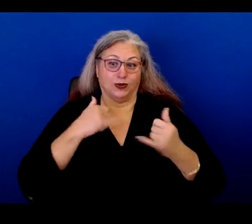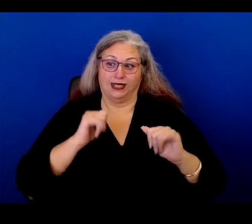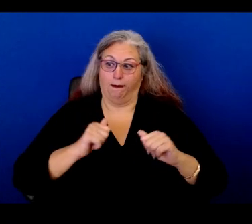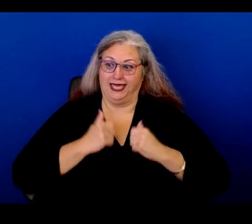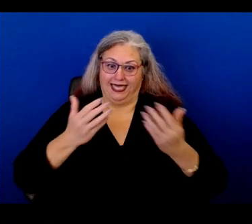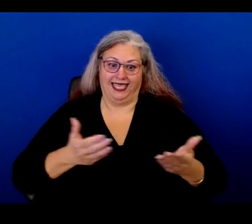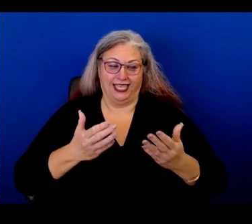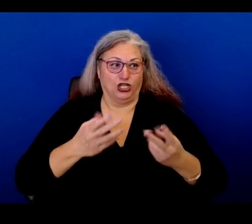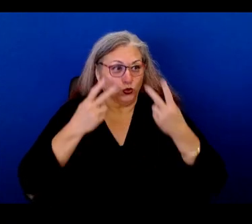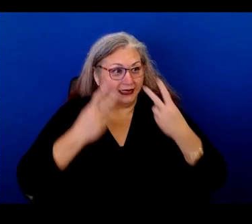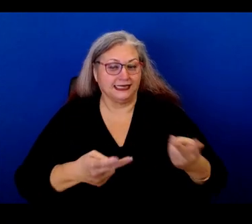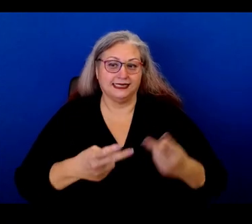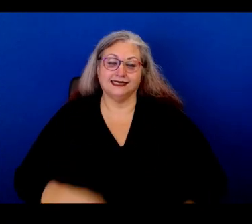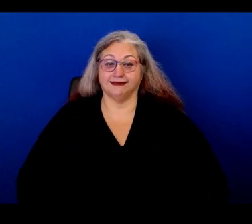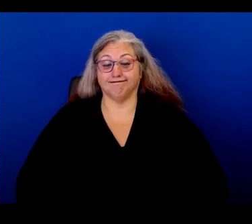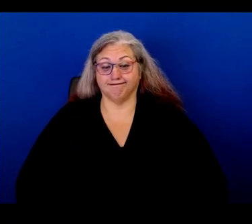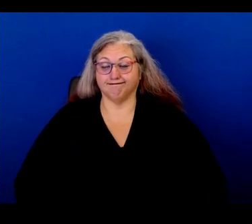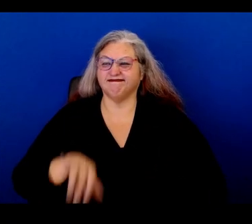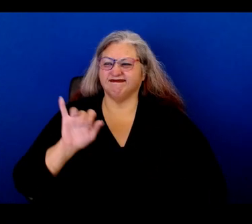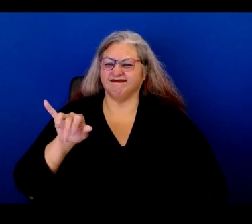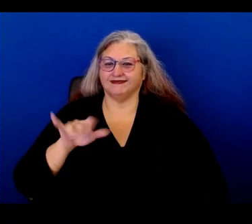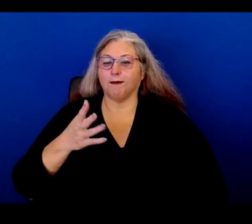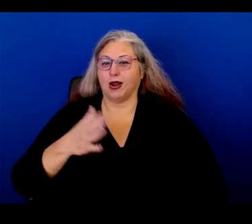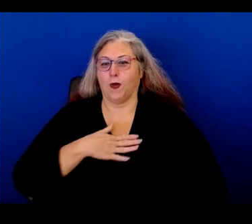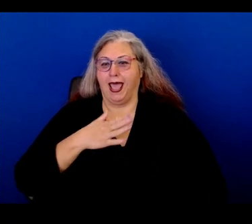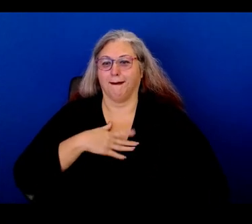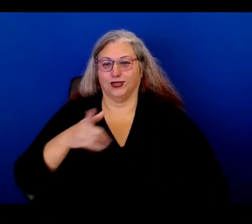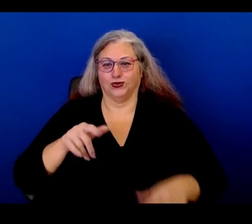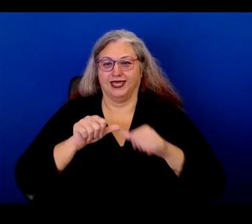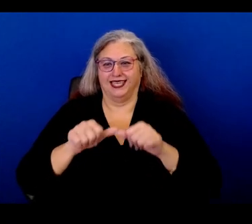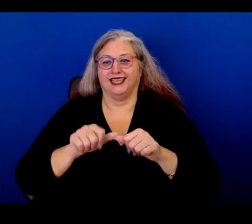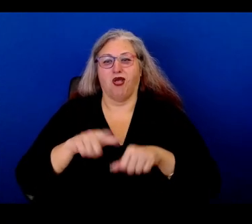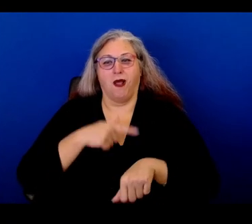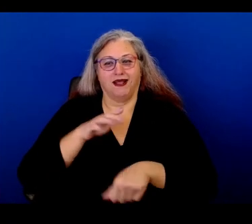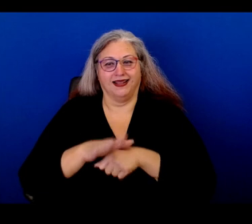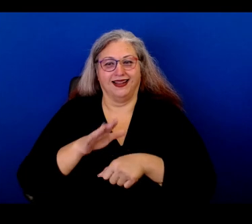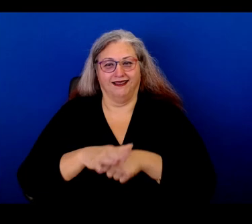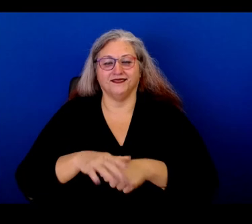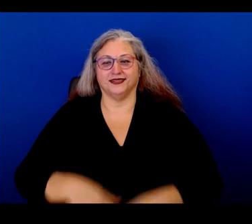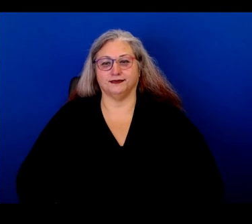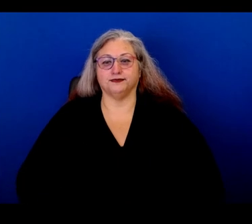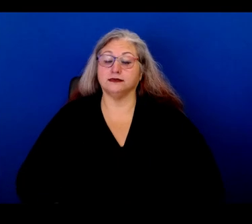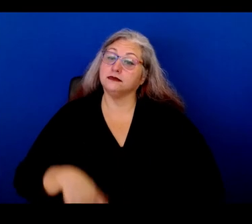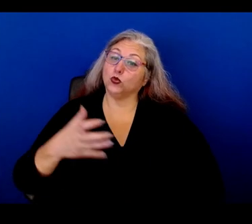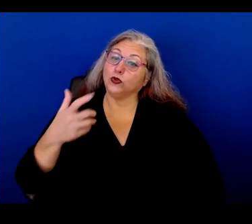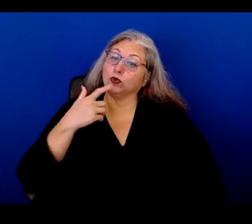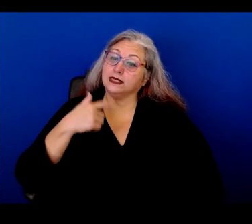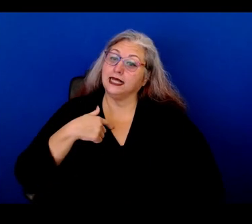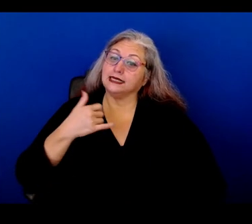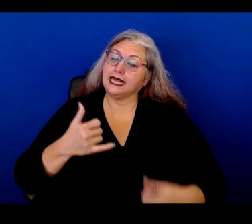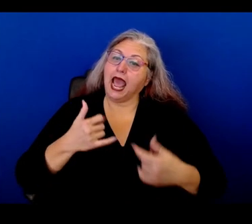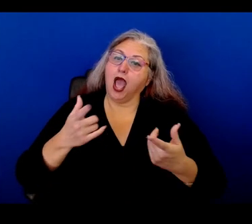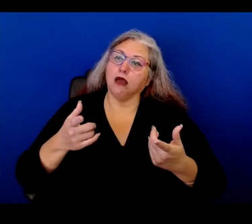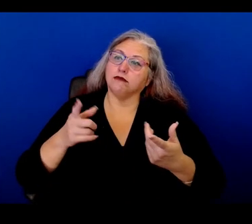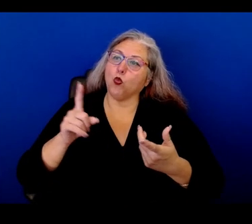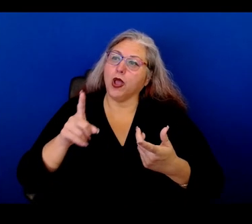enough for, you know. Well, we're glad you were here long enough for that. Do you want to tell us where you're